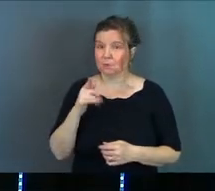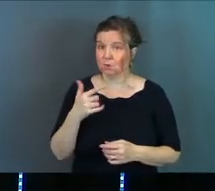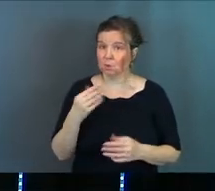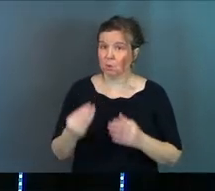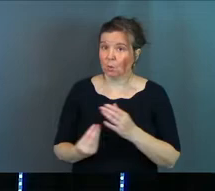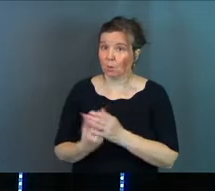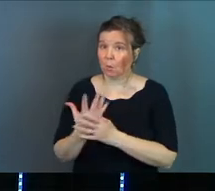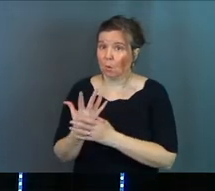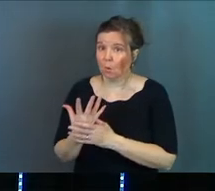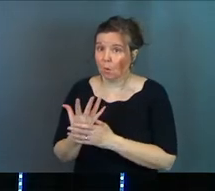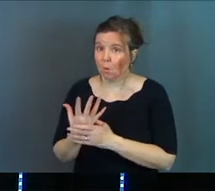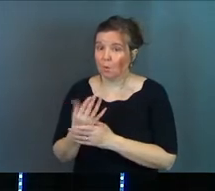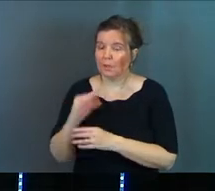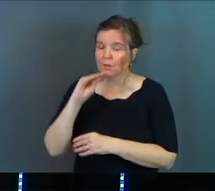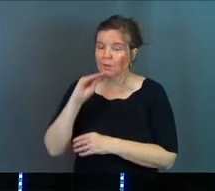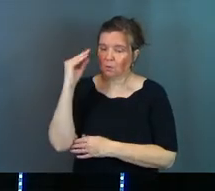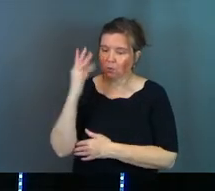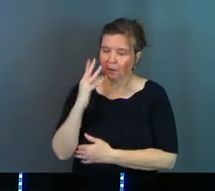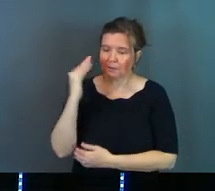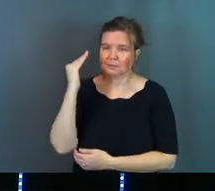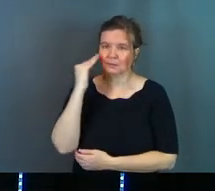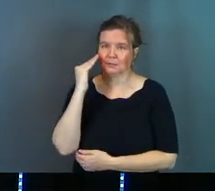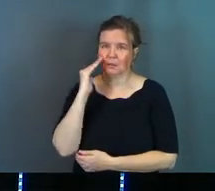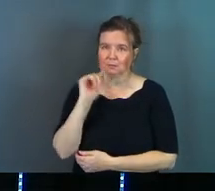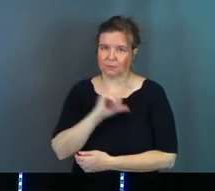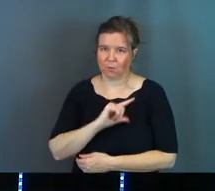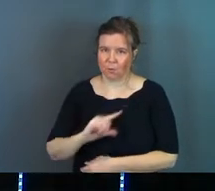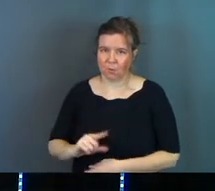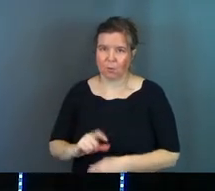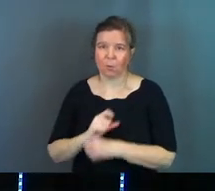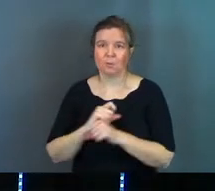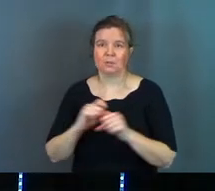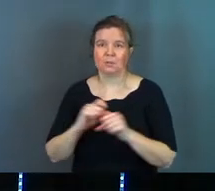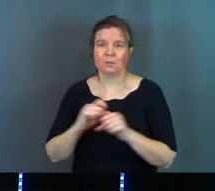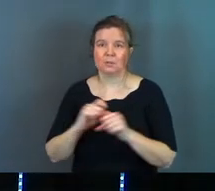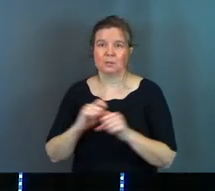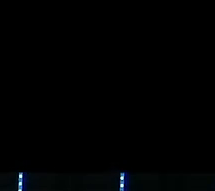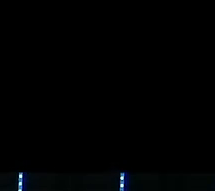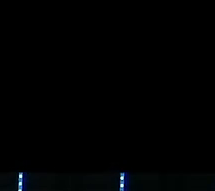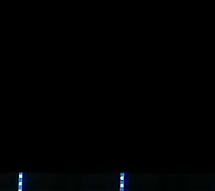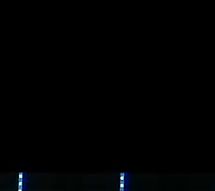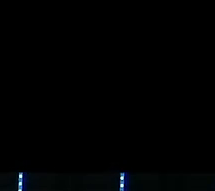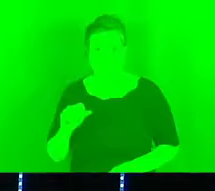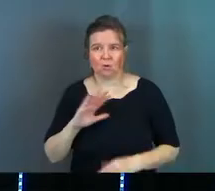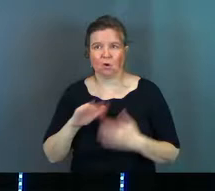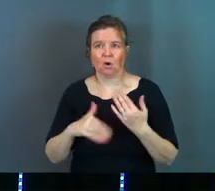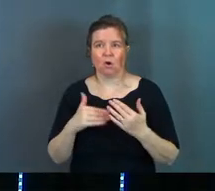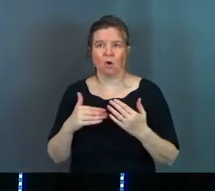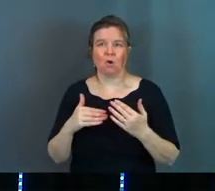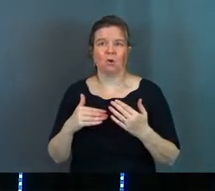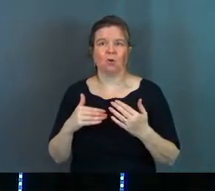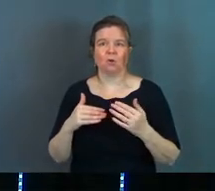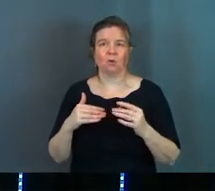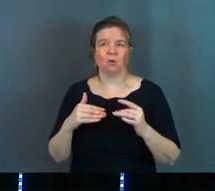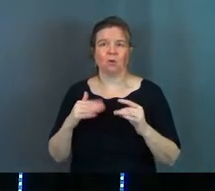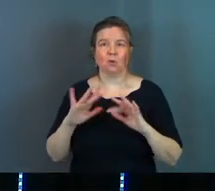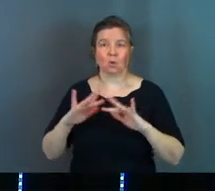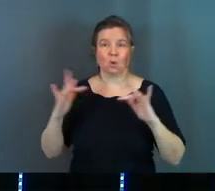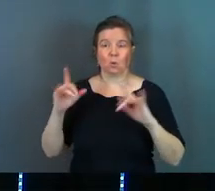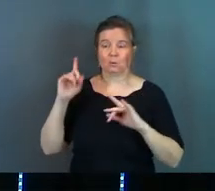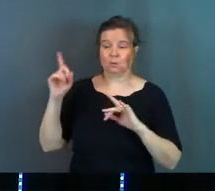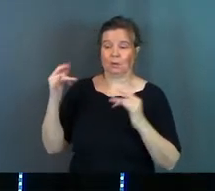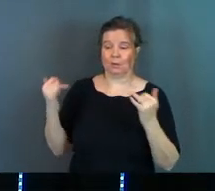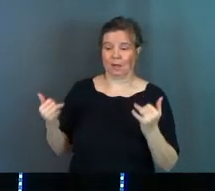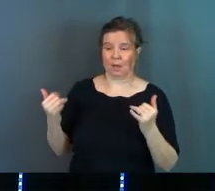must grow in the grace and knowledge of our Lord and Savior, Jesus Christ. All glory to him, both now